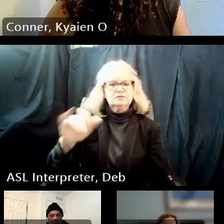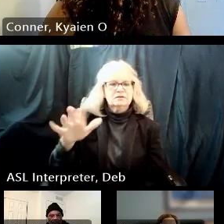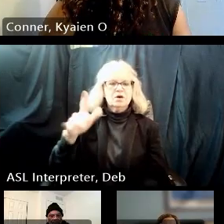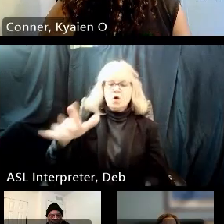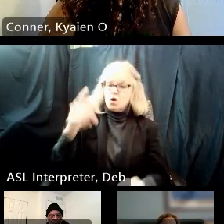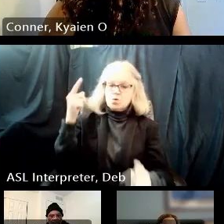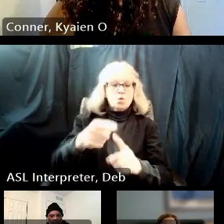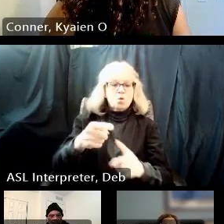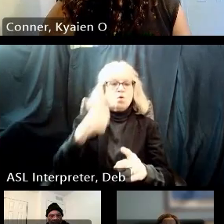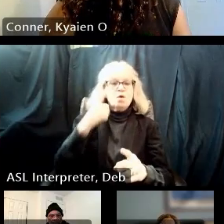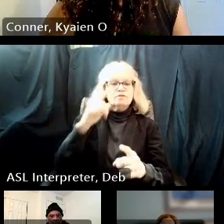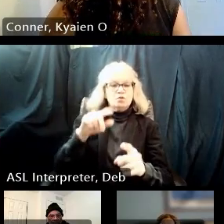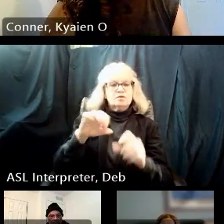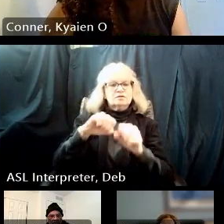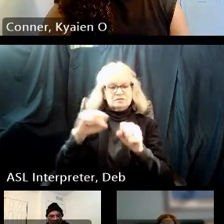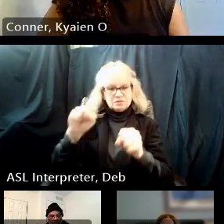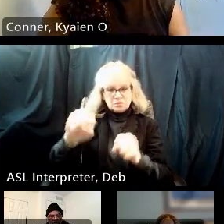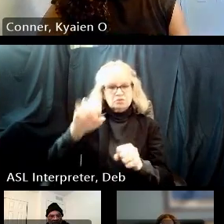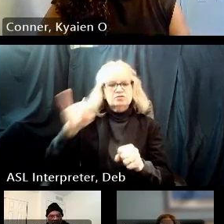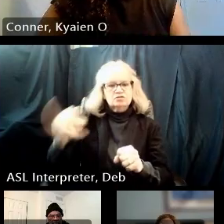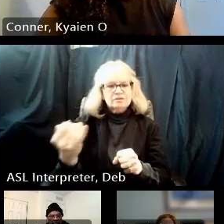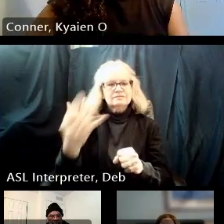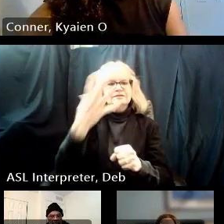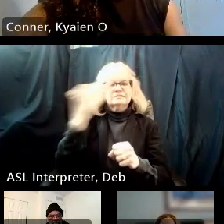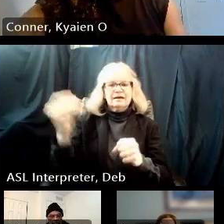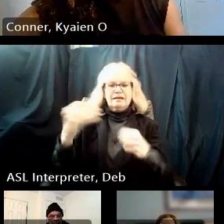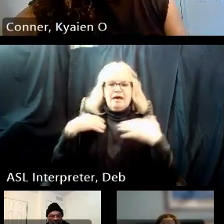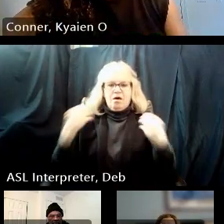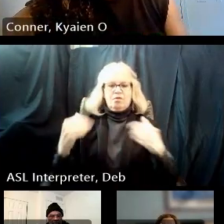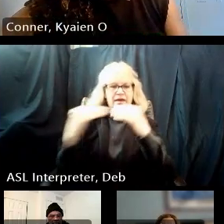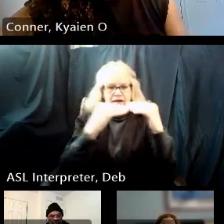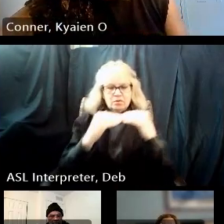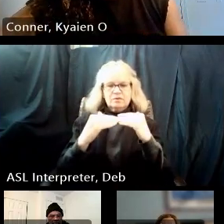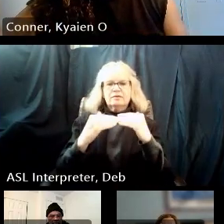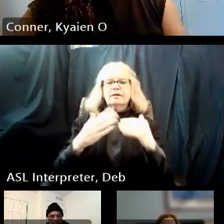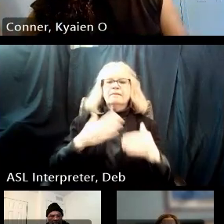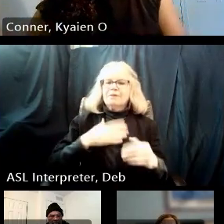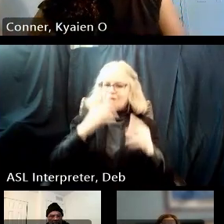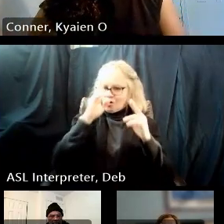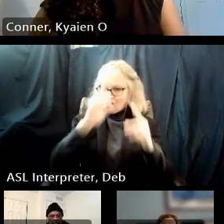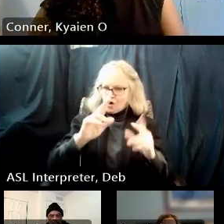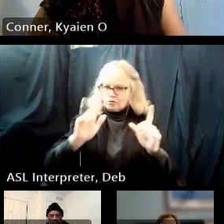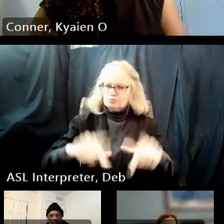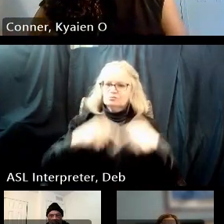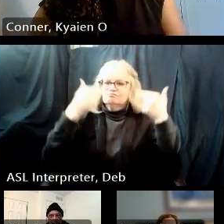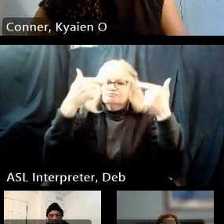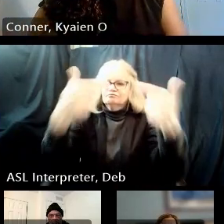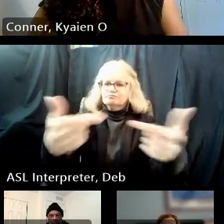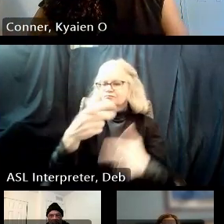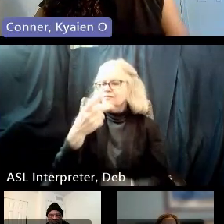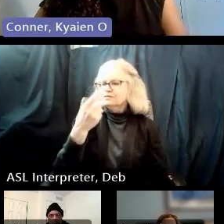justice. And so it is my true distinct honor to turn the floor over to you, Dr. Connor.